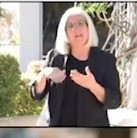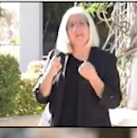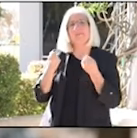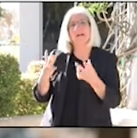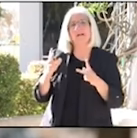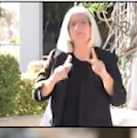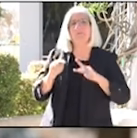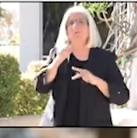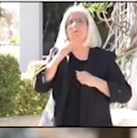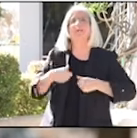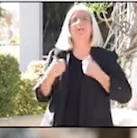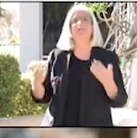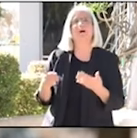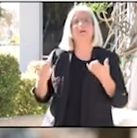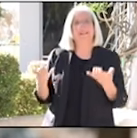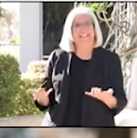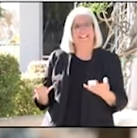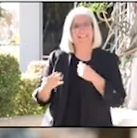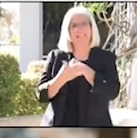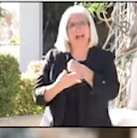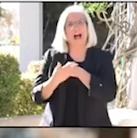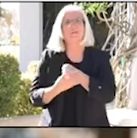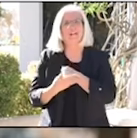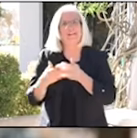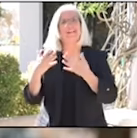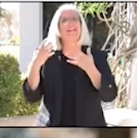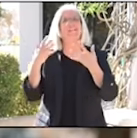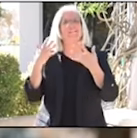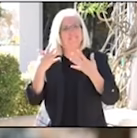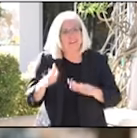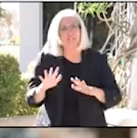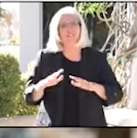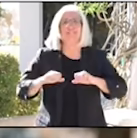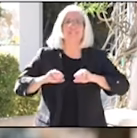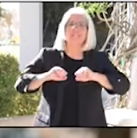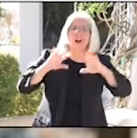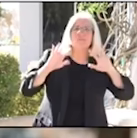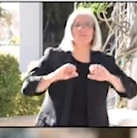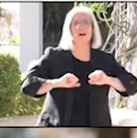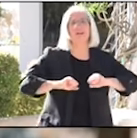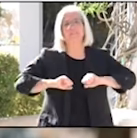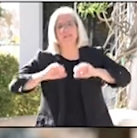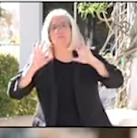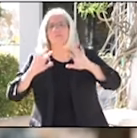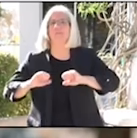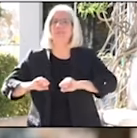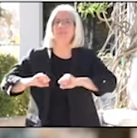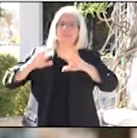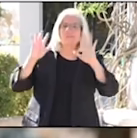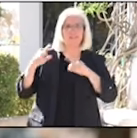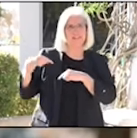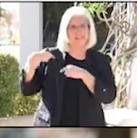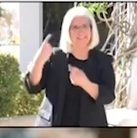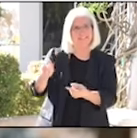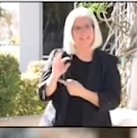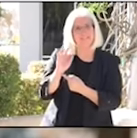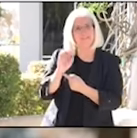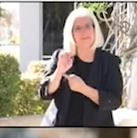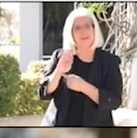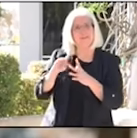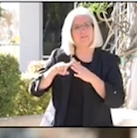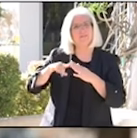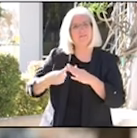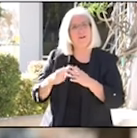extraordinary sacrifices over the last many months since February. And now we